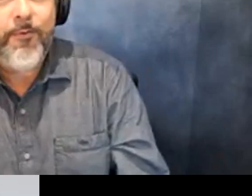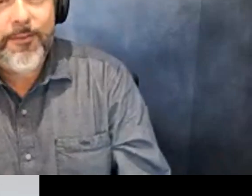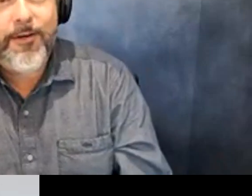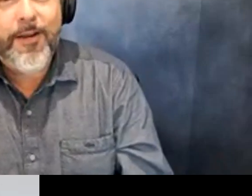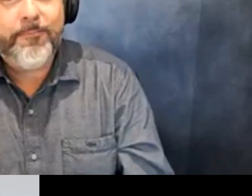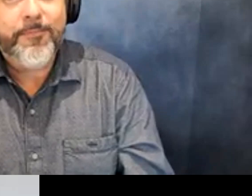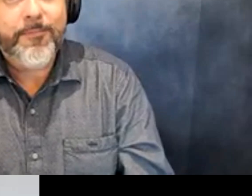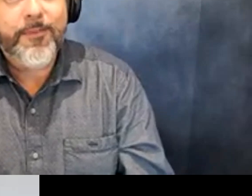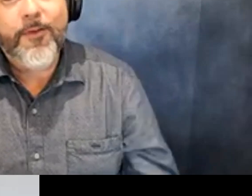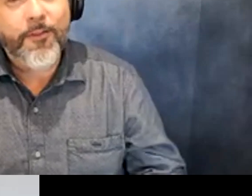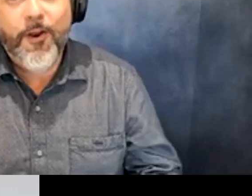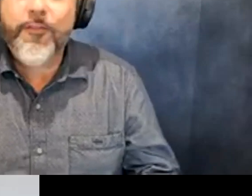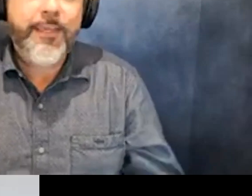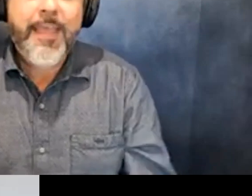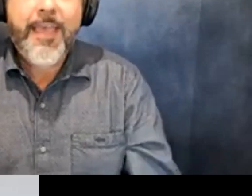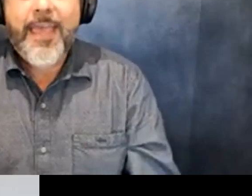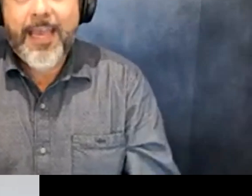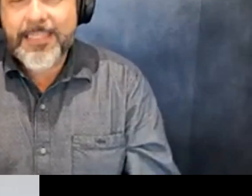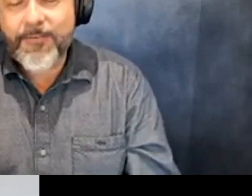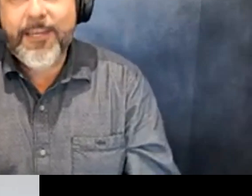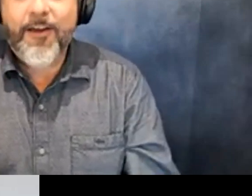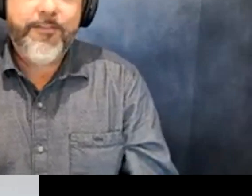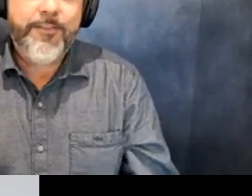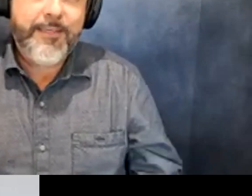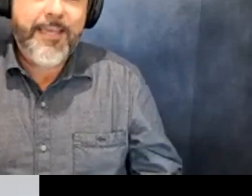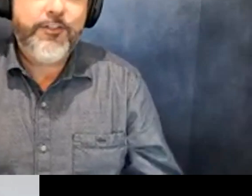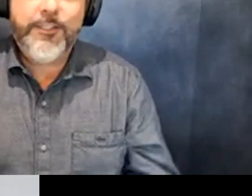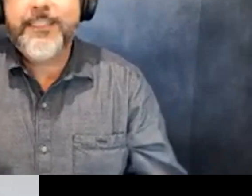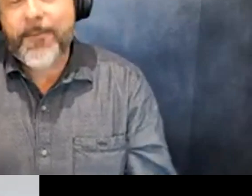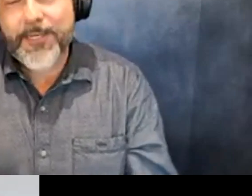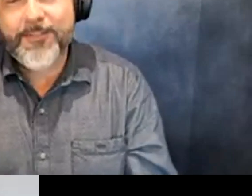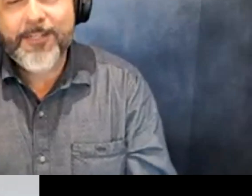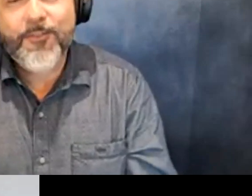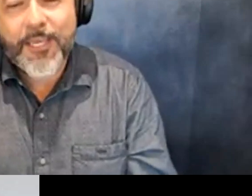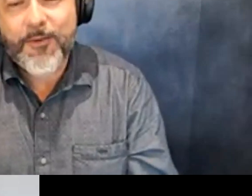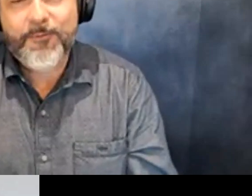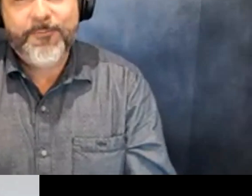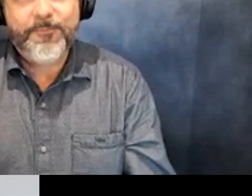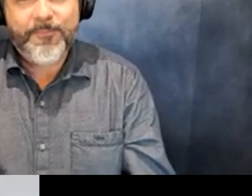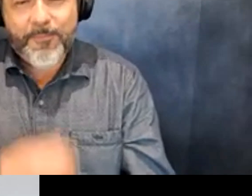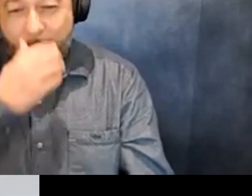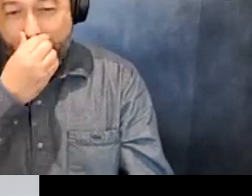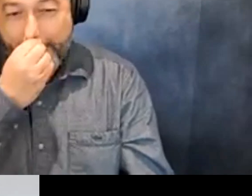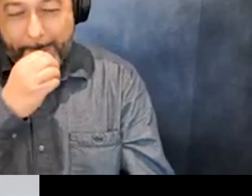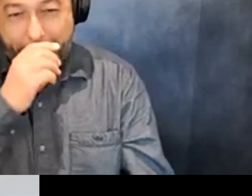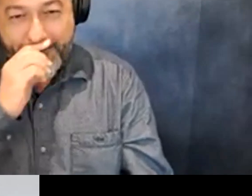they're all the activity and all the energy that's happening today. So thank you.